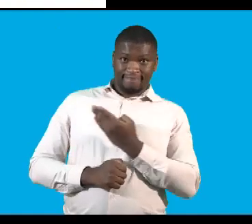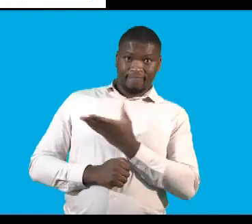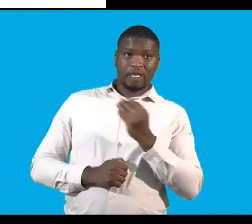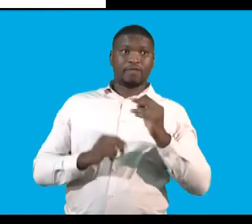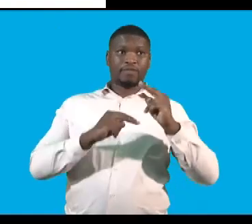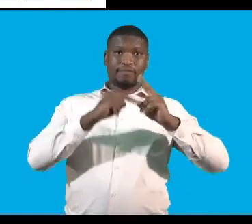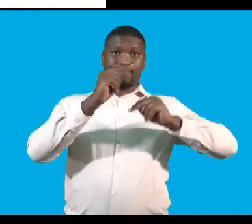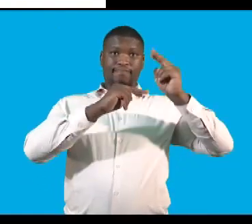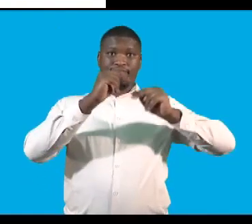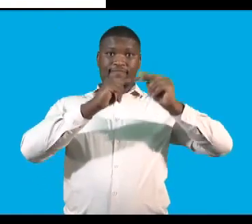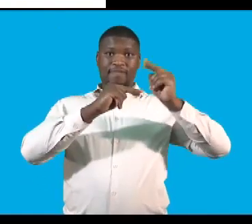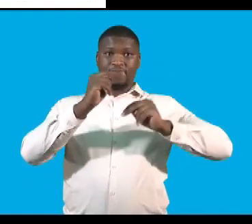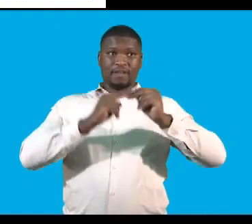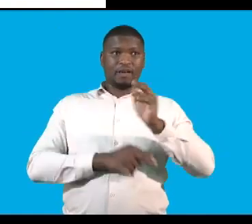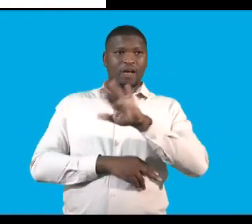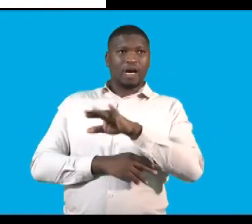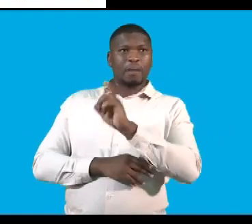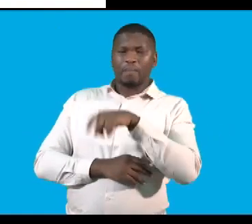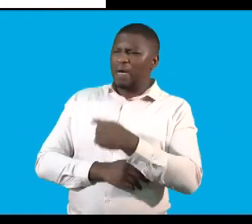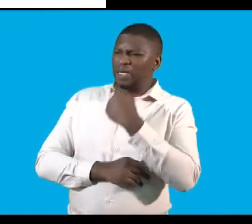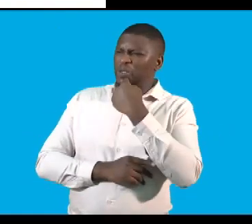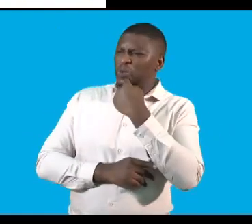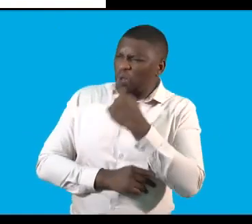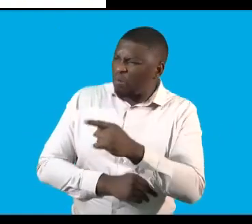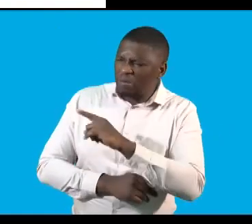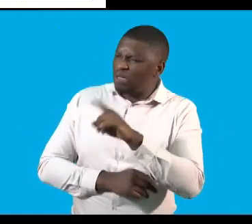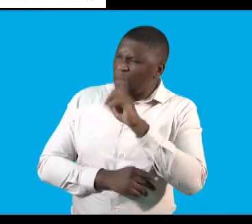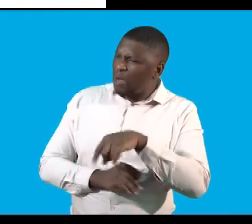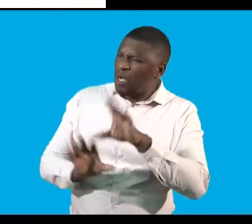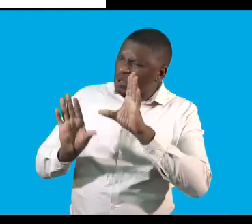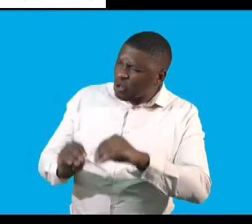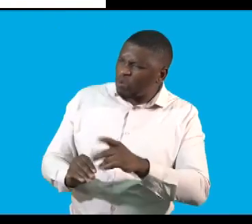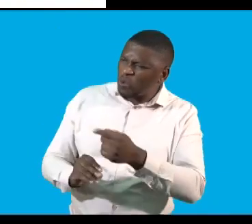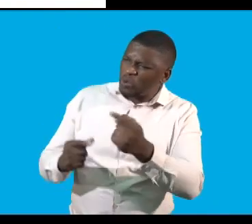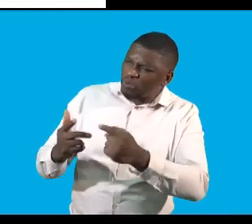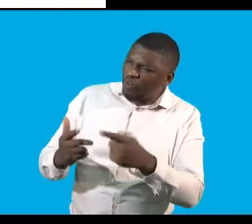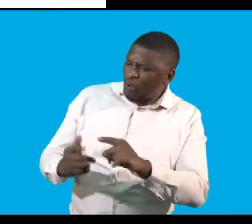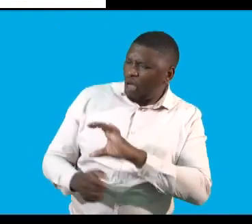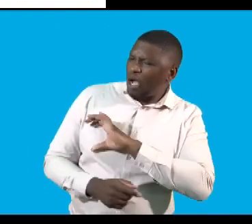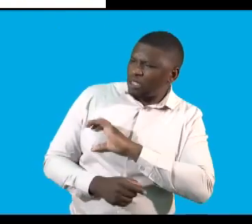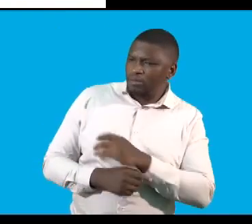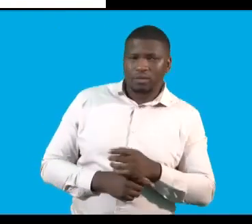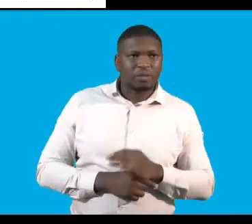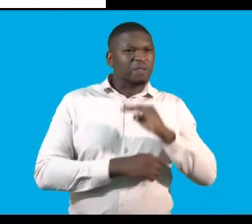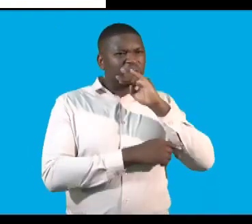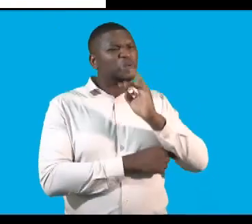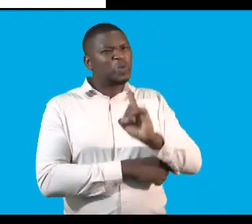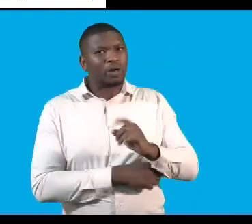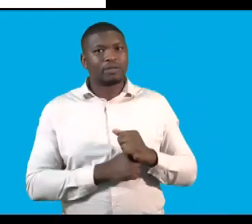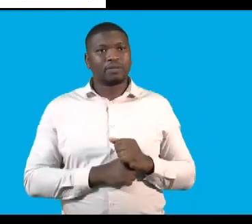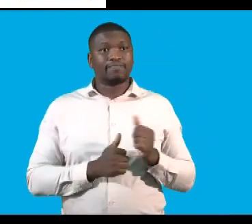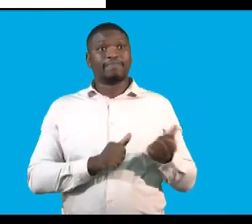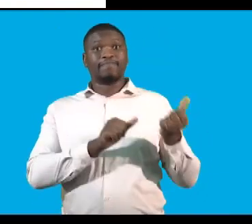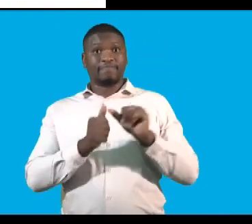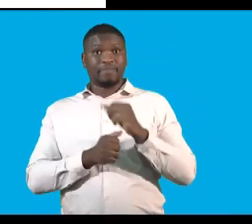says, you've got to stop condescending to the customers. Whatever do you mean? In frame 2, we see the 2 characters